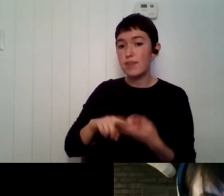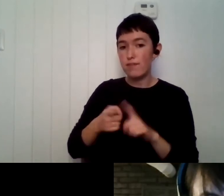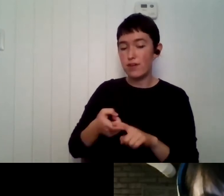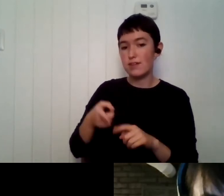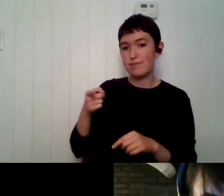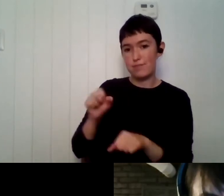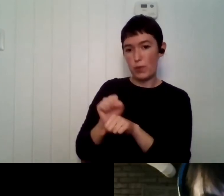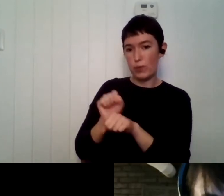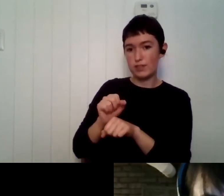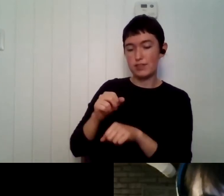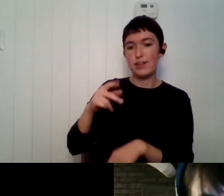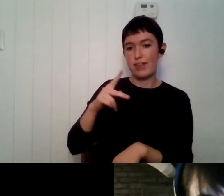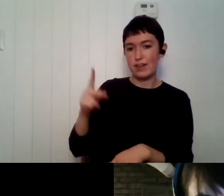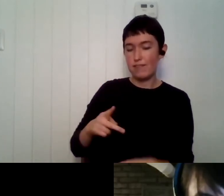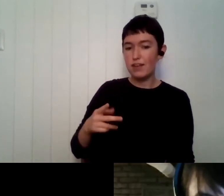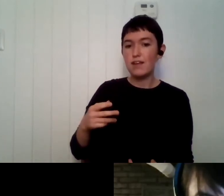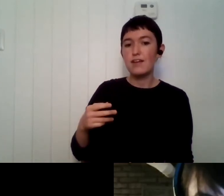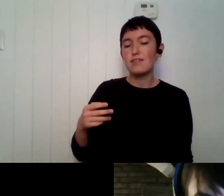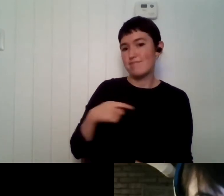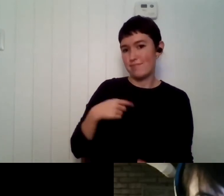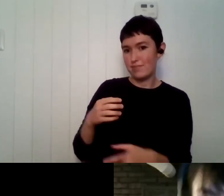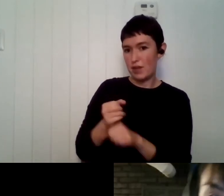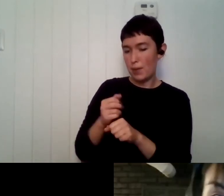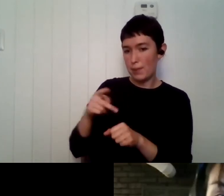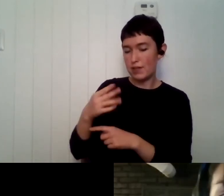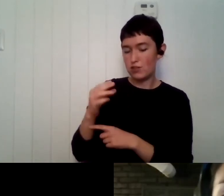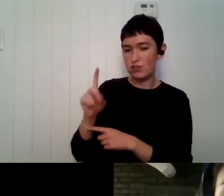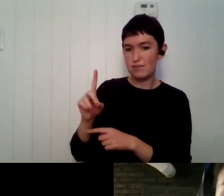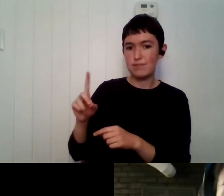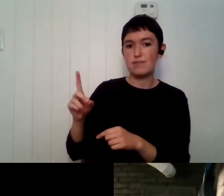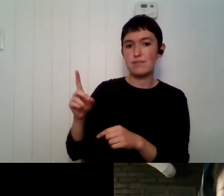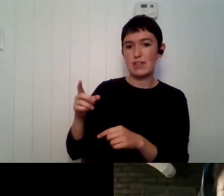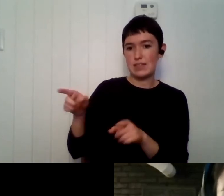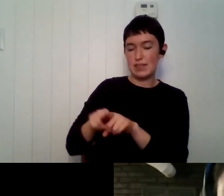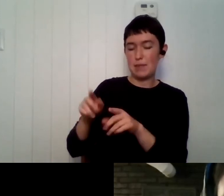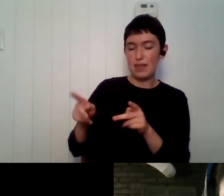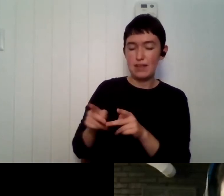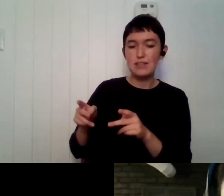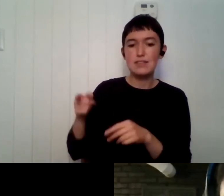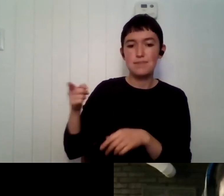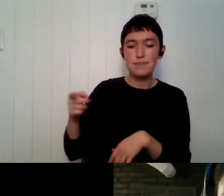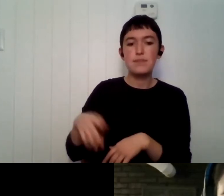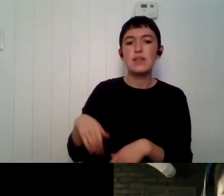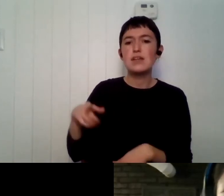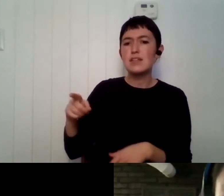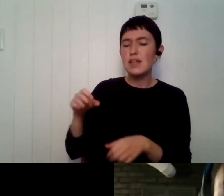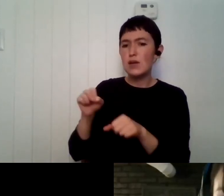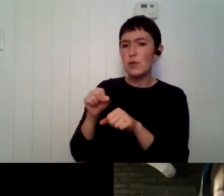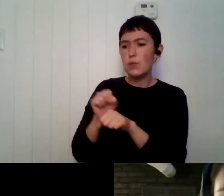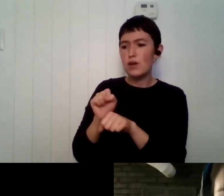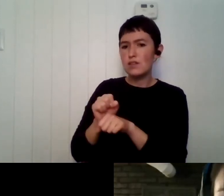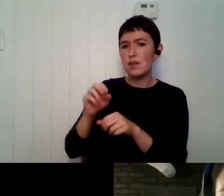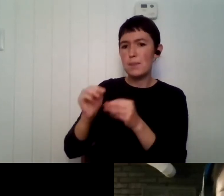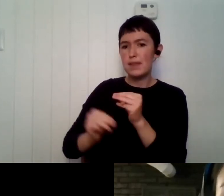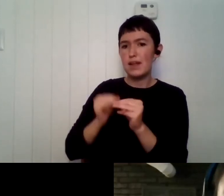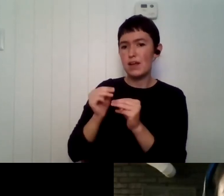my PhD, is working on, I don't know if it's called molecular dynamics or if he works on molecular dynamics and also does this thing. So you might know the answer to this